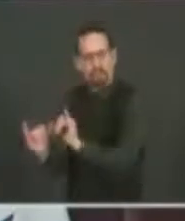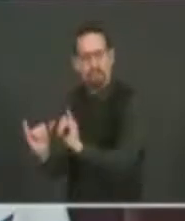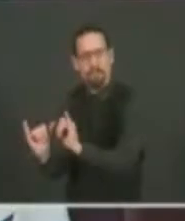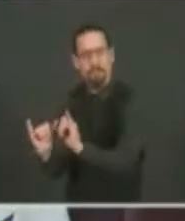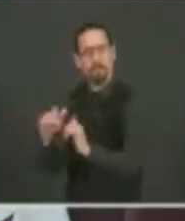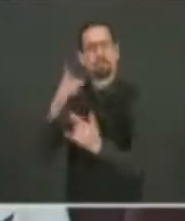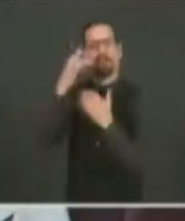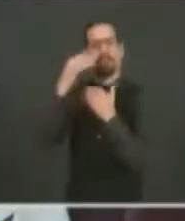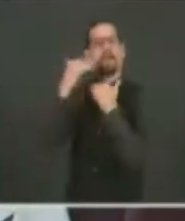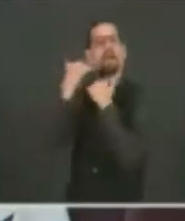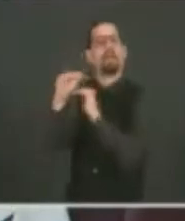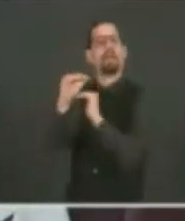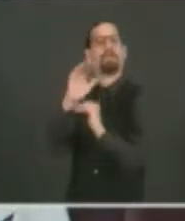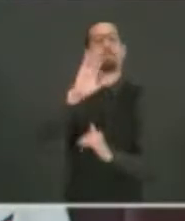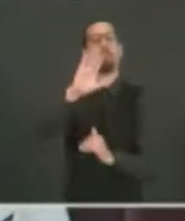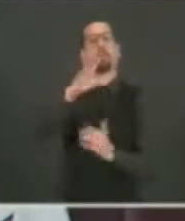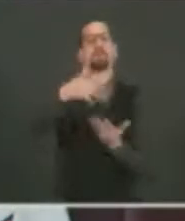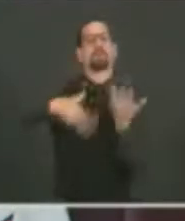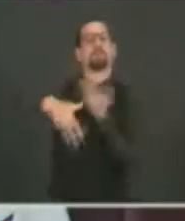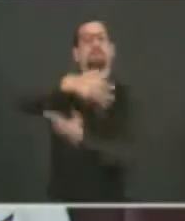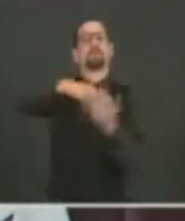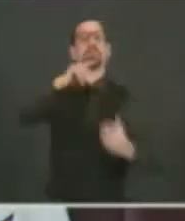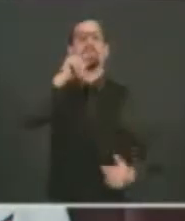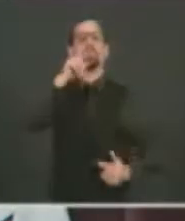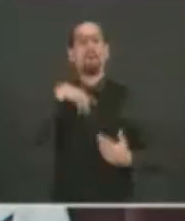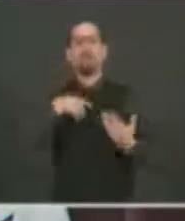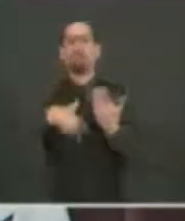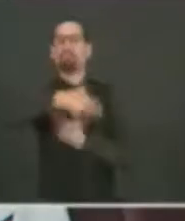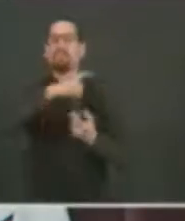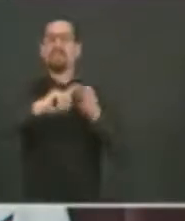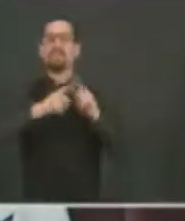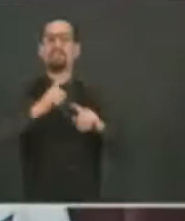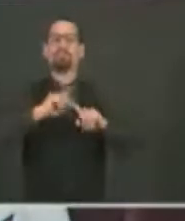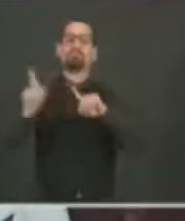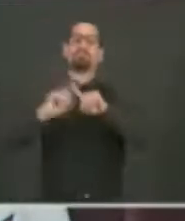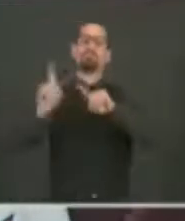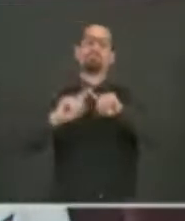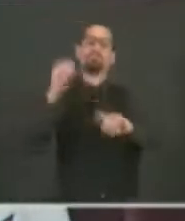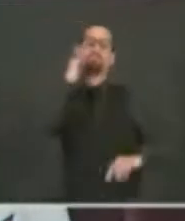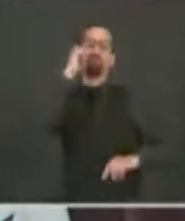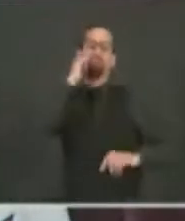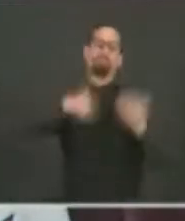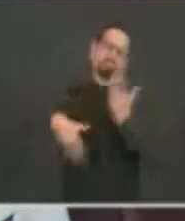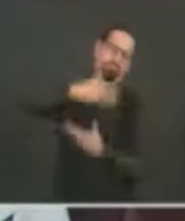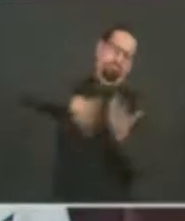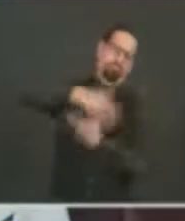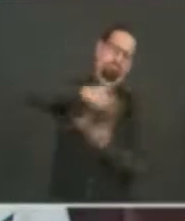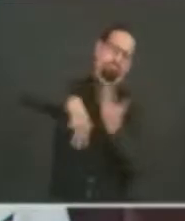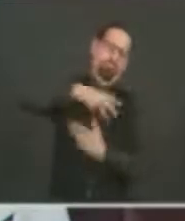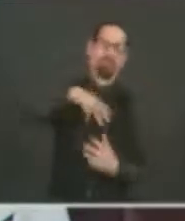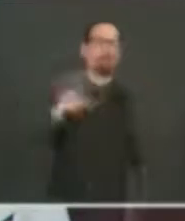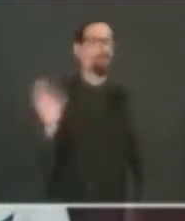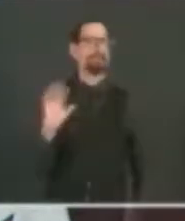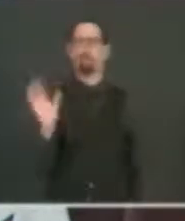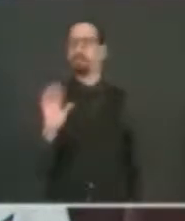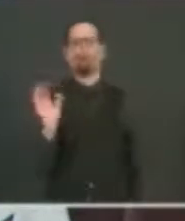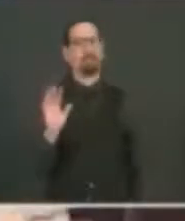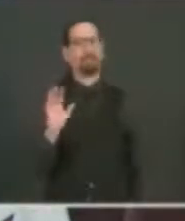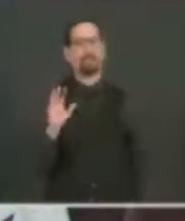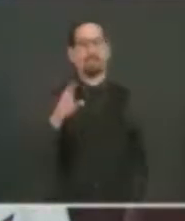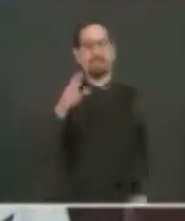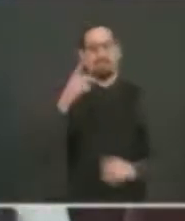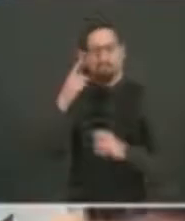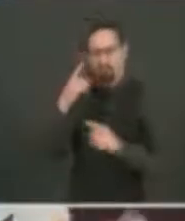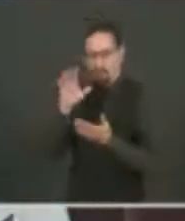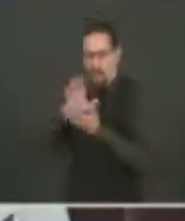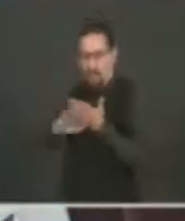groups, because in this instance, there was no big bash, but it was the kids going, 5 people, 15